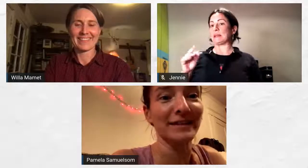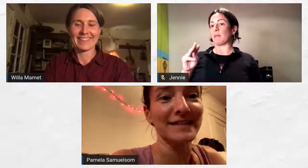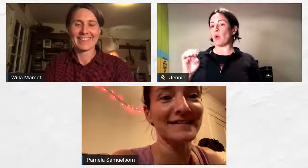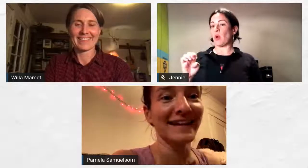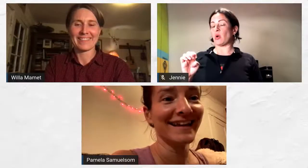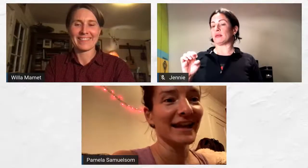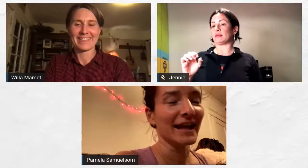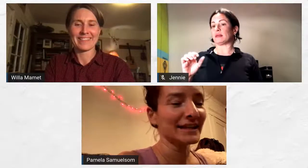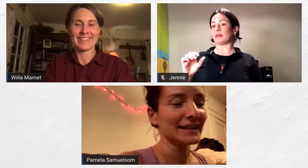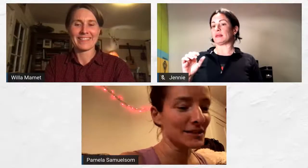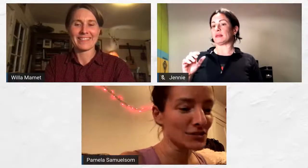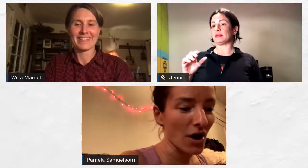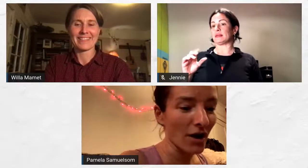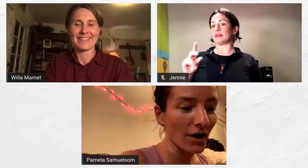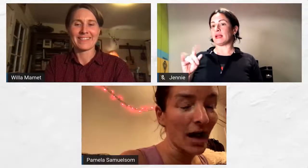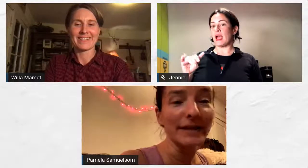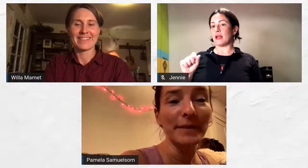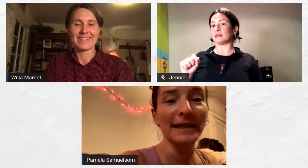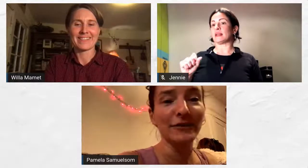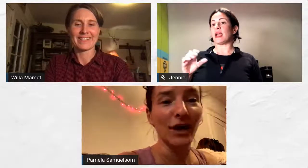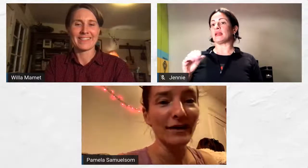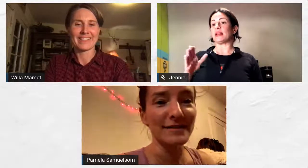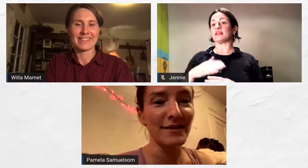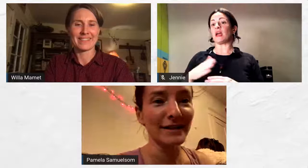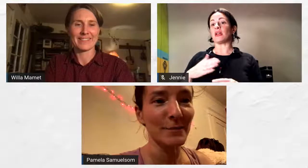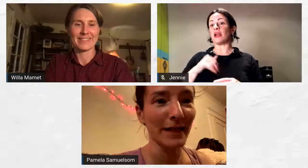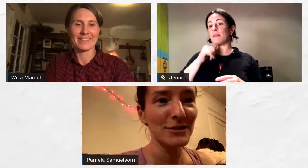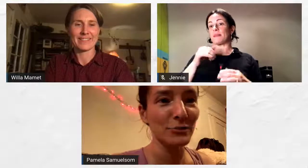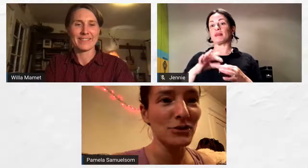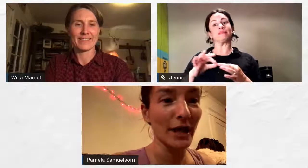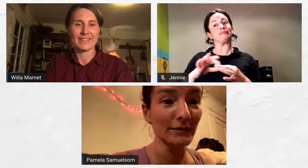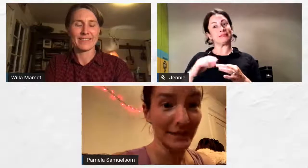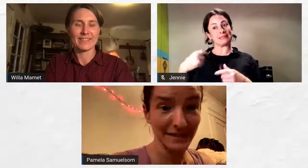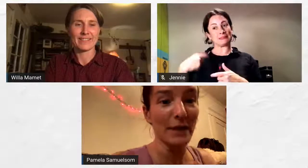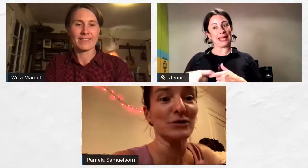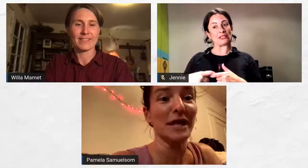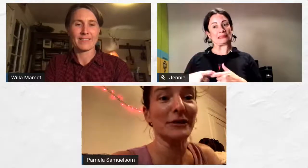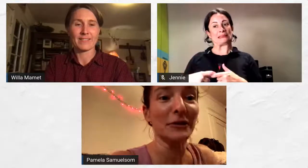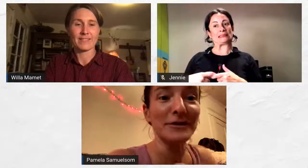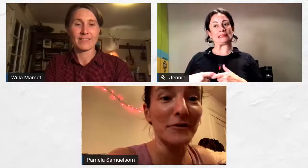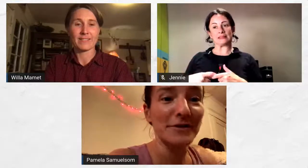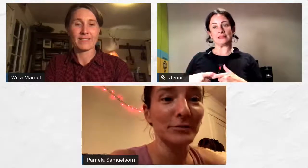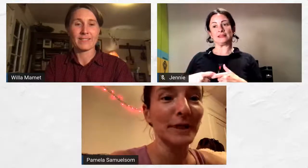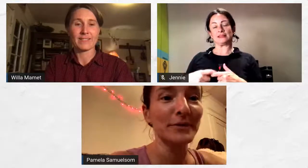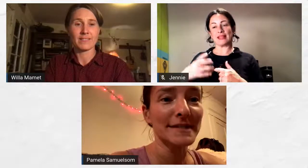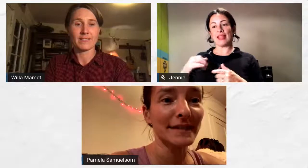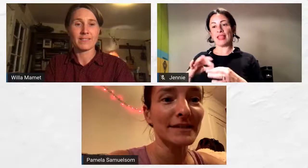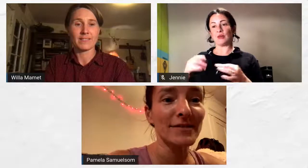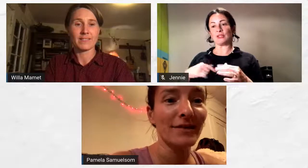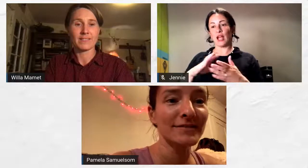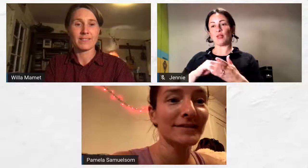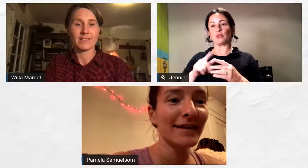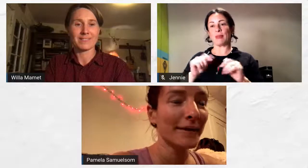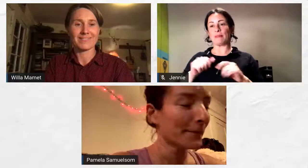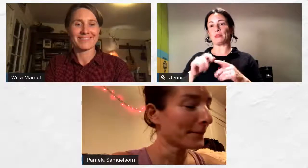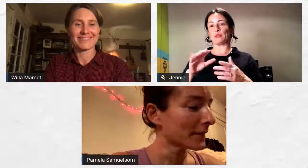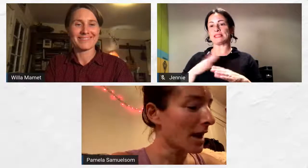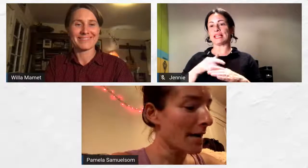Roberto Fuentes. And it is a song not in my native tongue. It's a song in Spanish, which is a language that I learned in order to be able to sing these